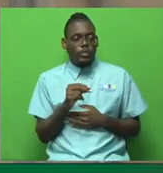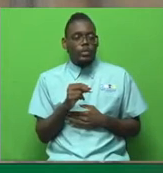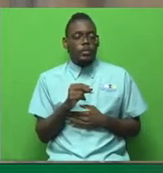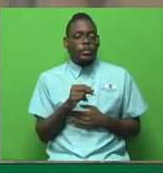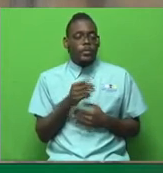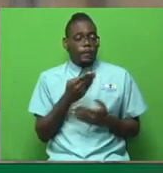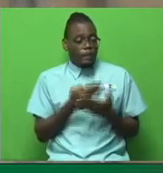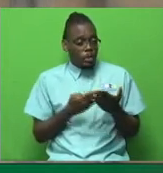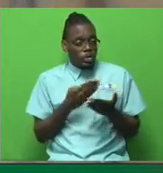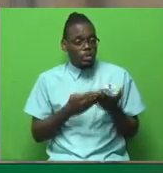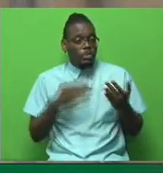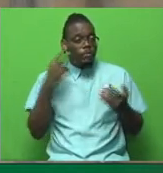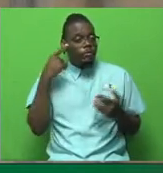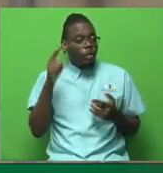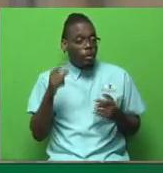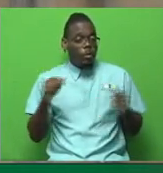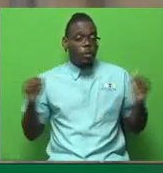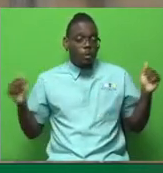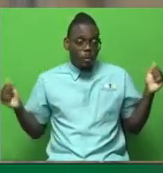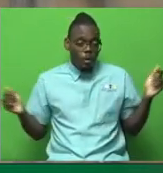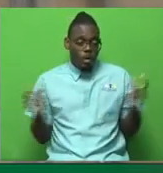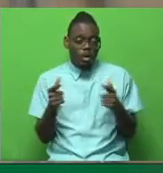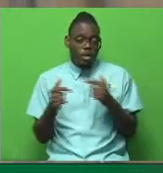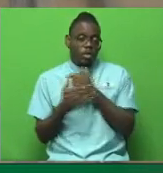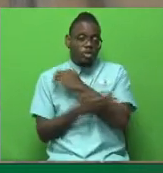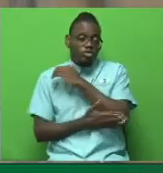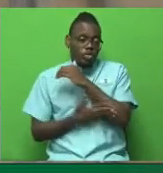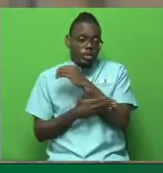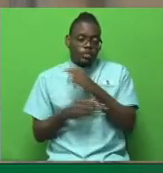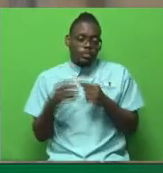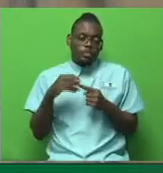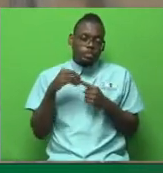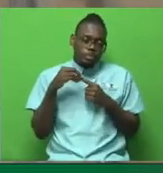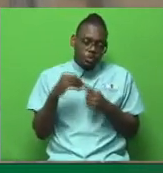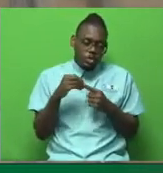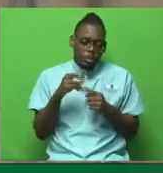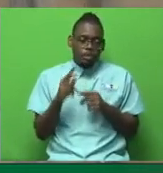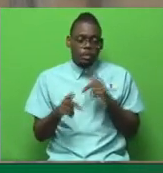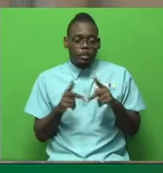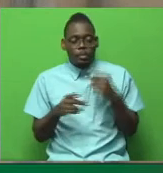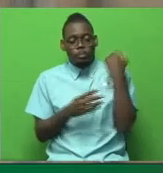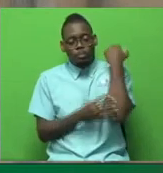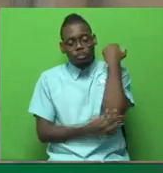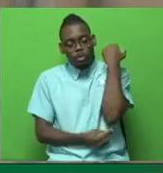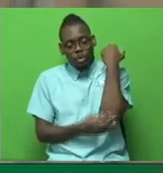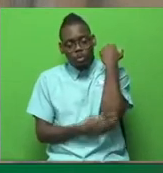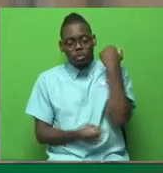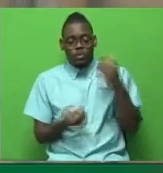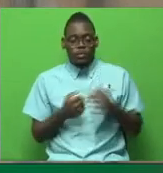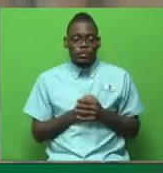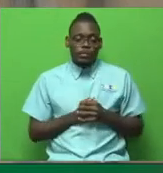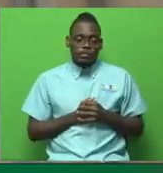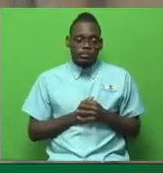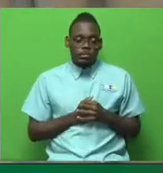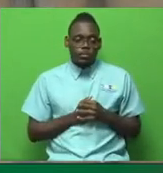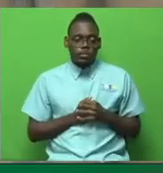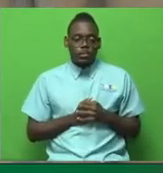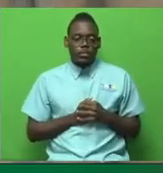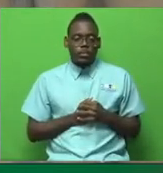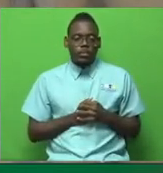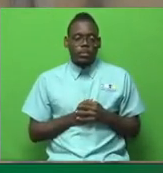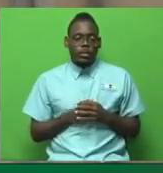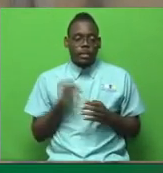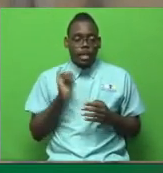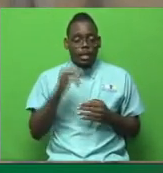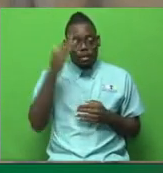in the country especially the poor and the disadvantaged let me explain why this budget which has been mischaracterized